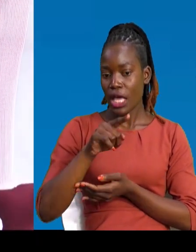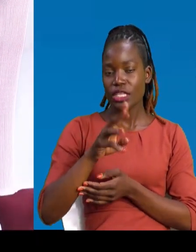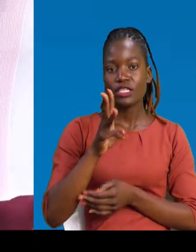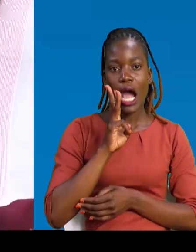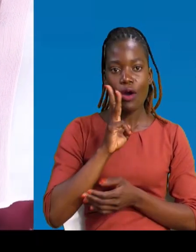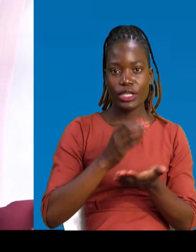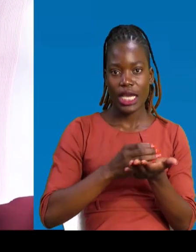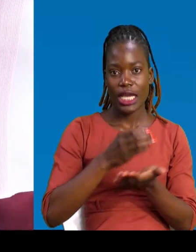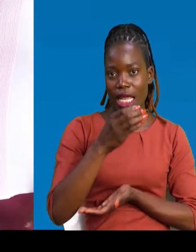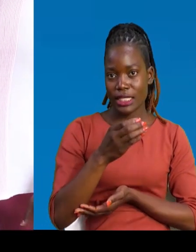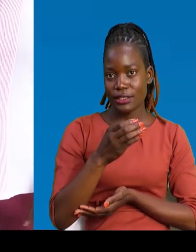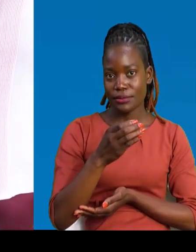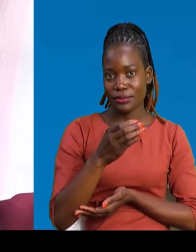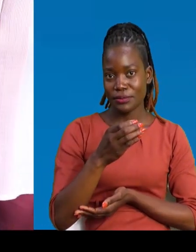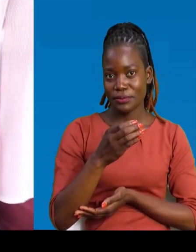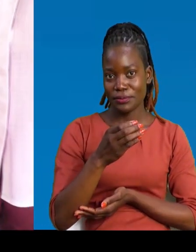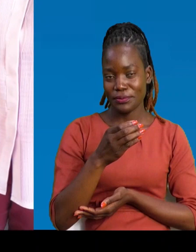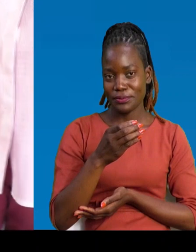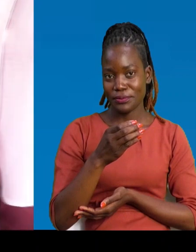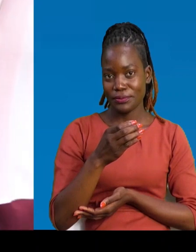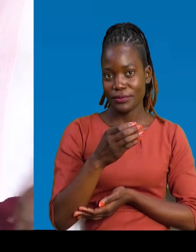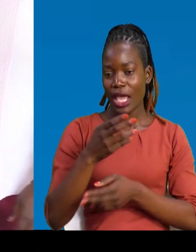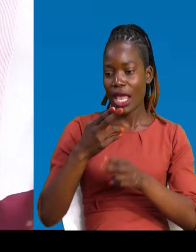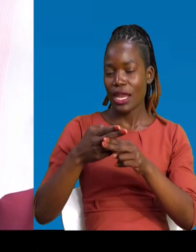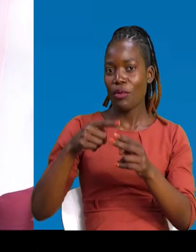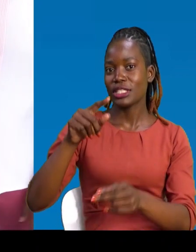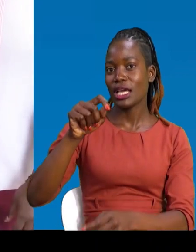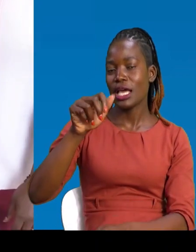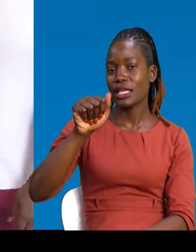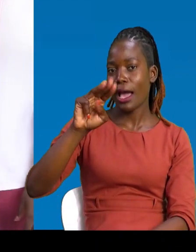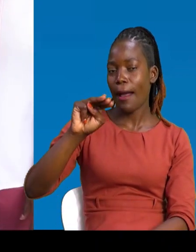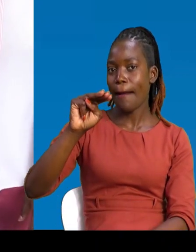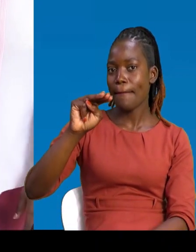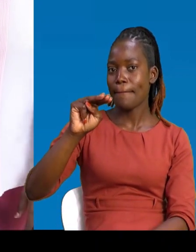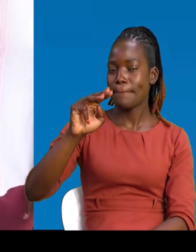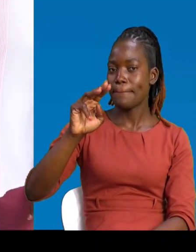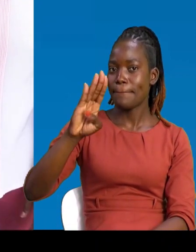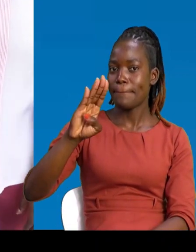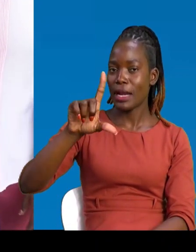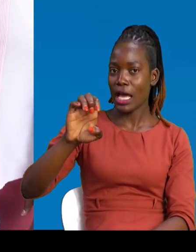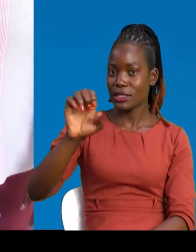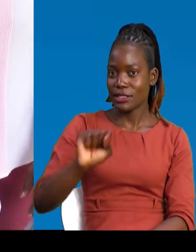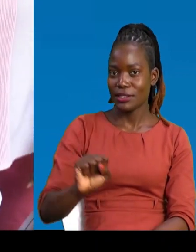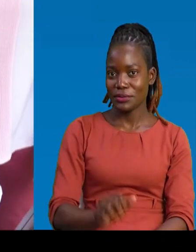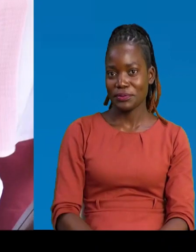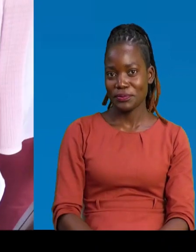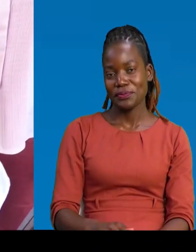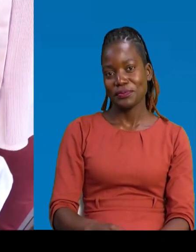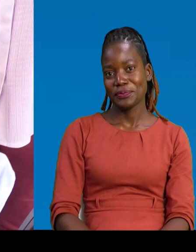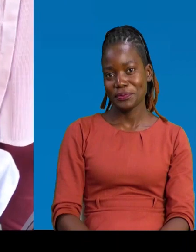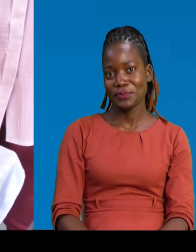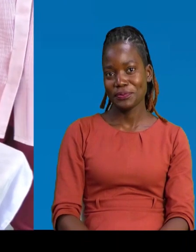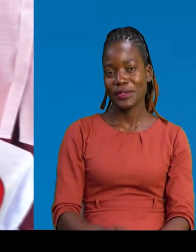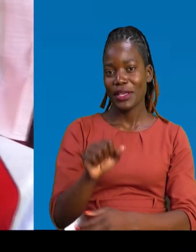glass. We call them tumblers. Tumblers, I can't remember. Yes, thank you so much. So